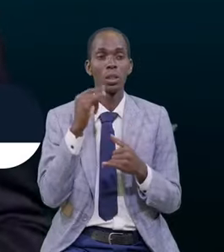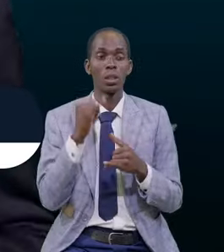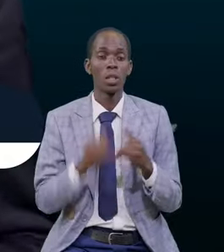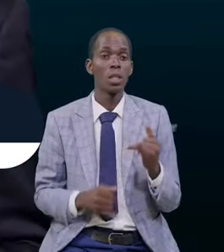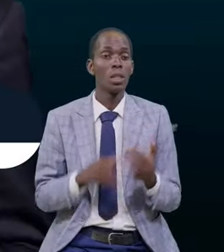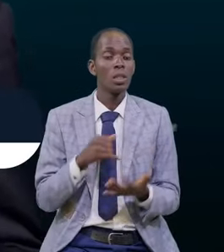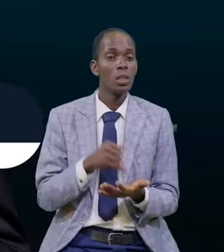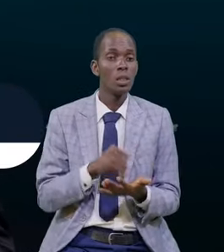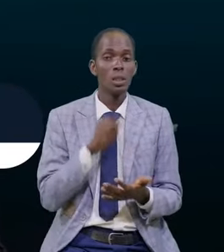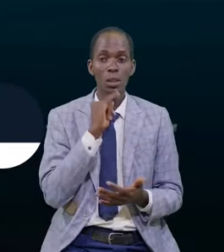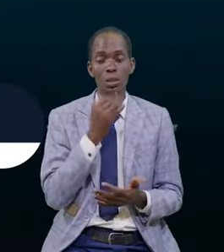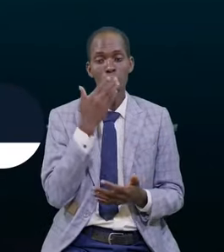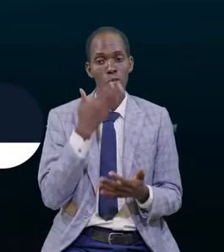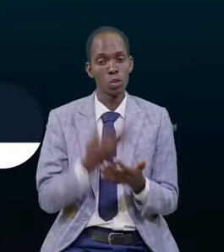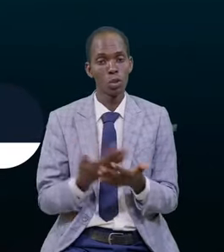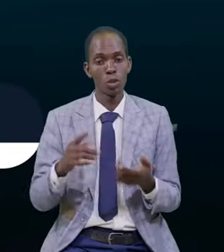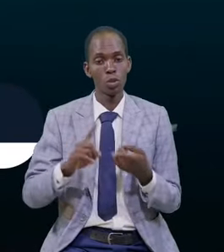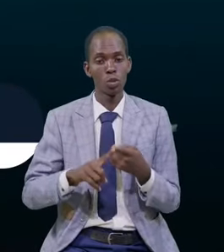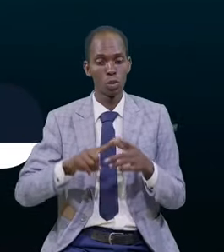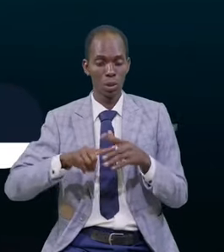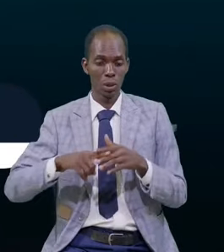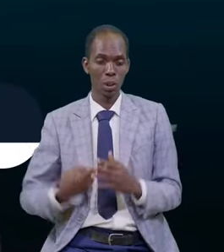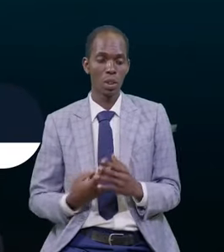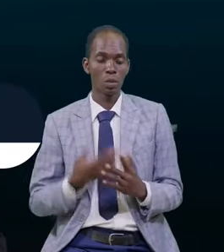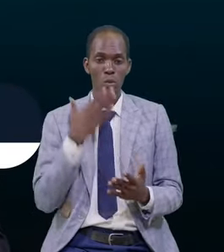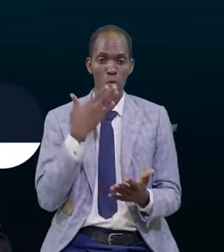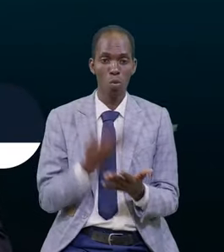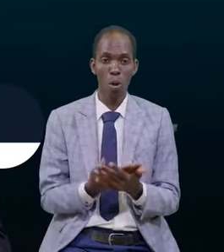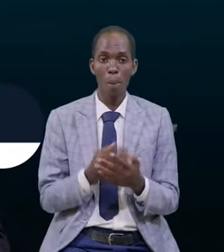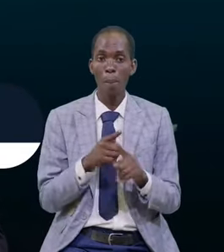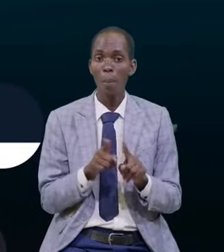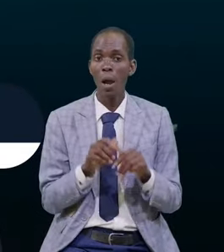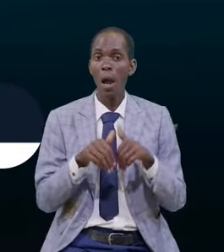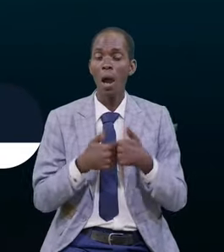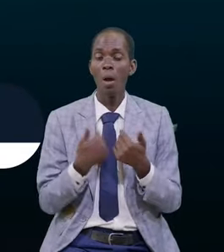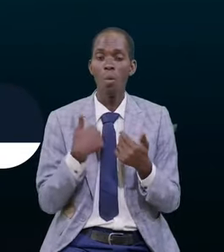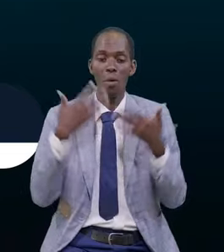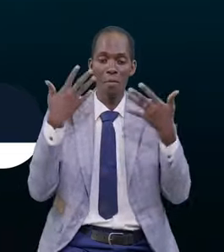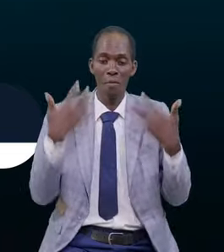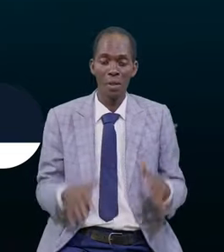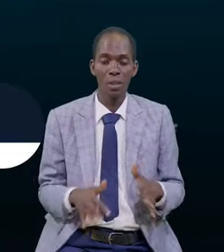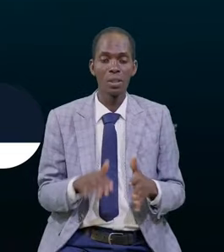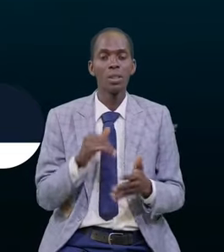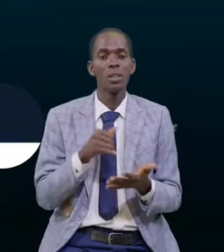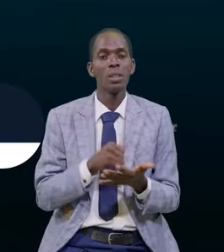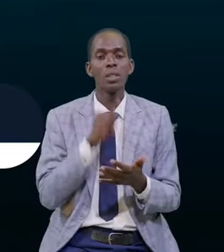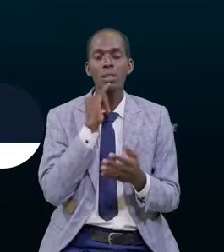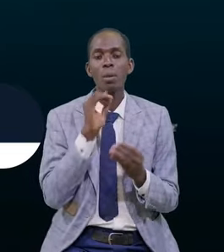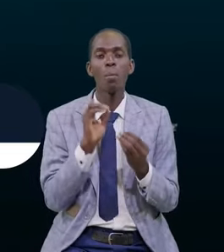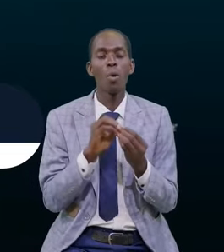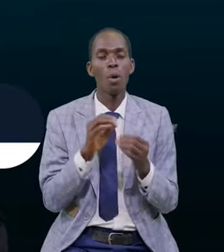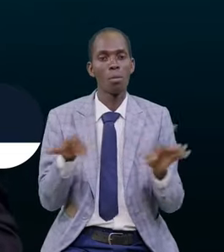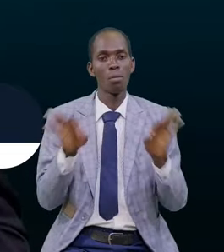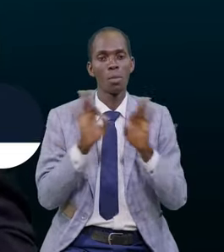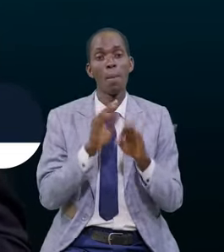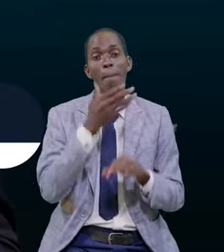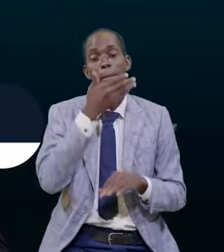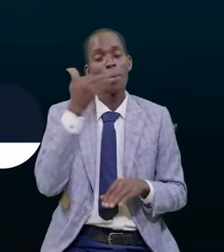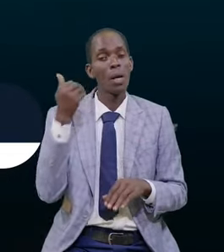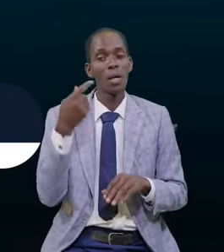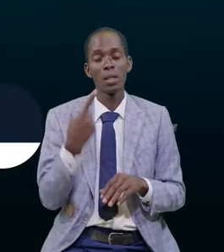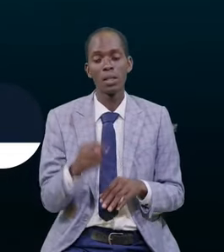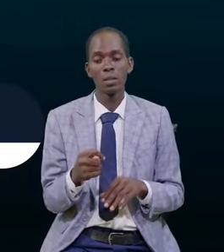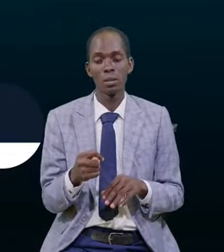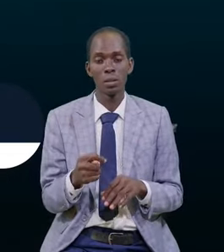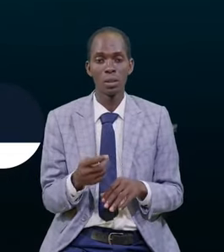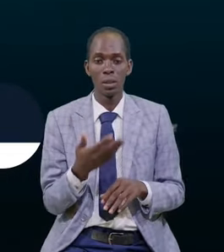start but then how we finish is very very important better is the end of a thing than the